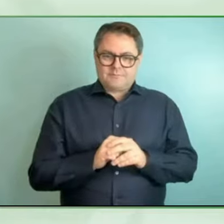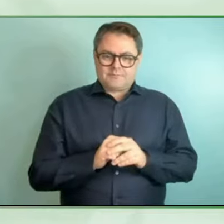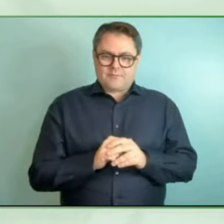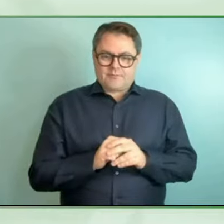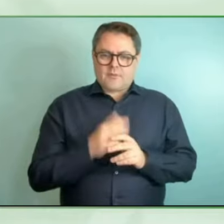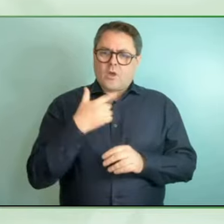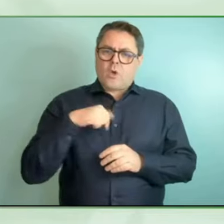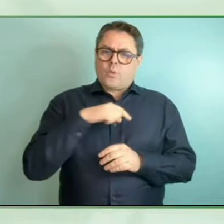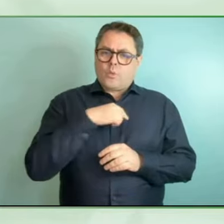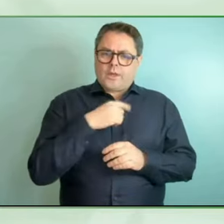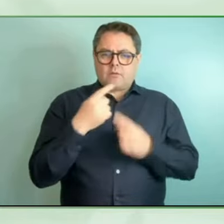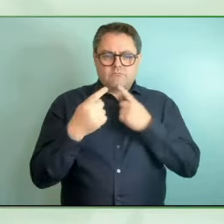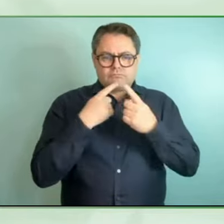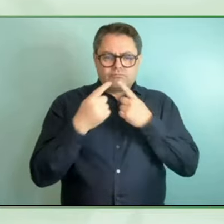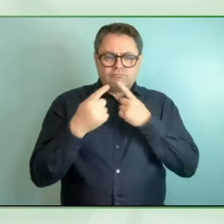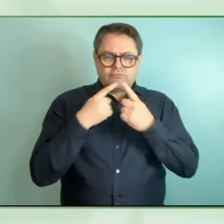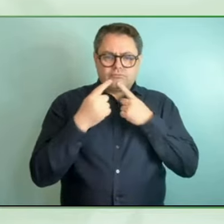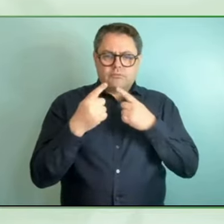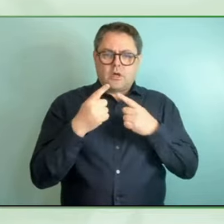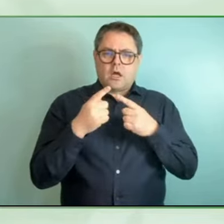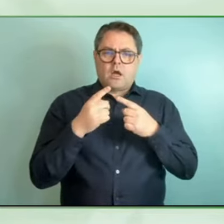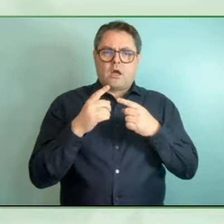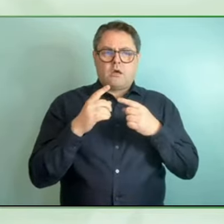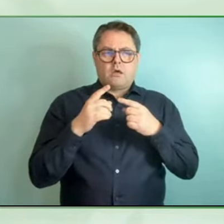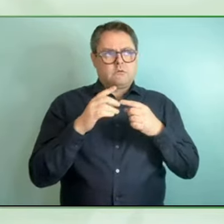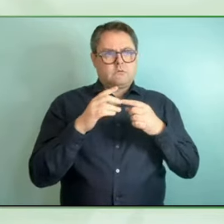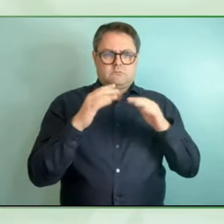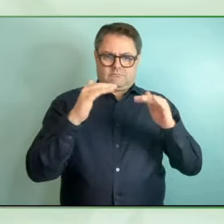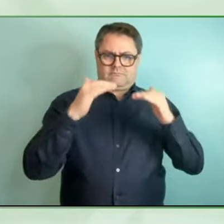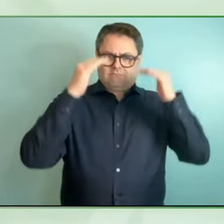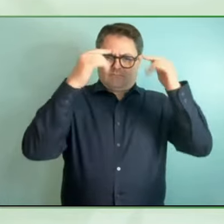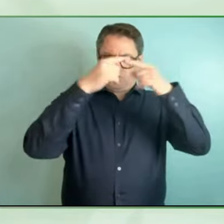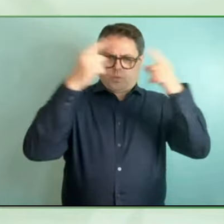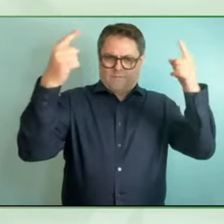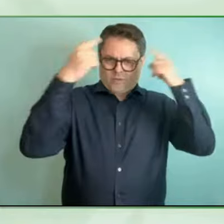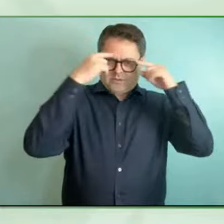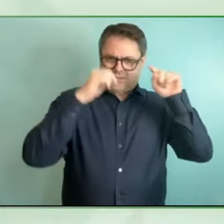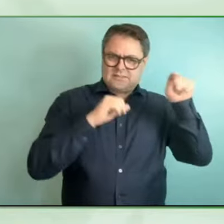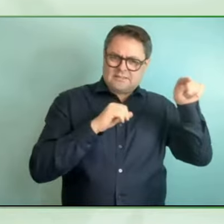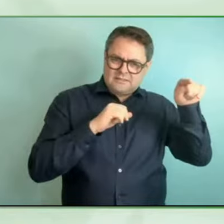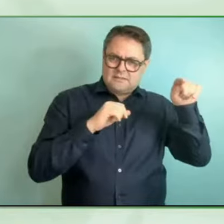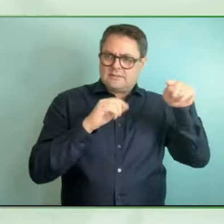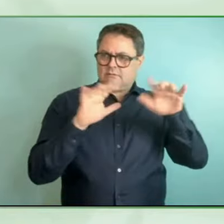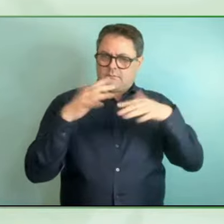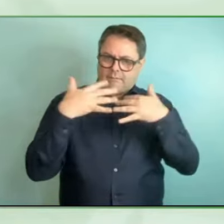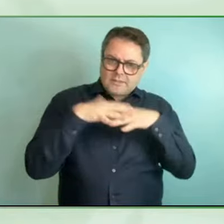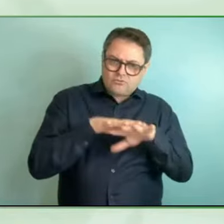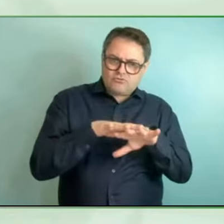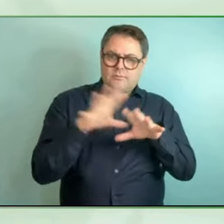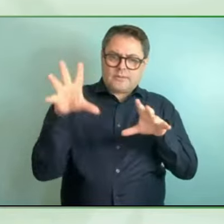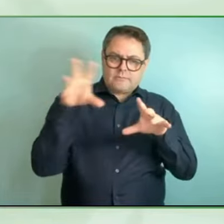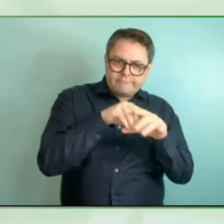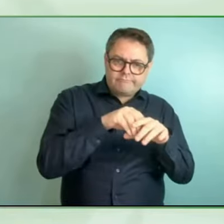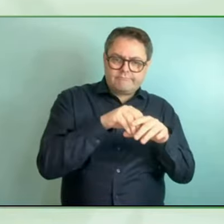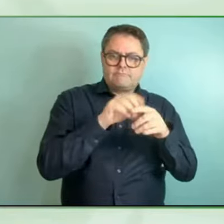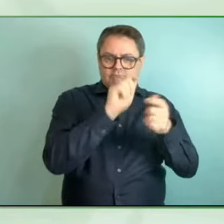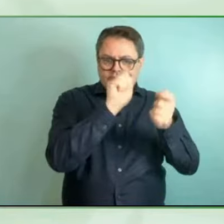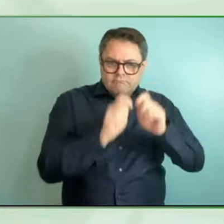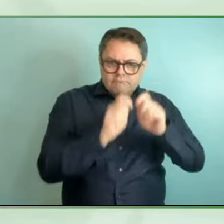mainstreaming accessibility and universal design in higher education. First, a few words on why I'm talking to Dominique about